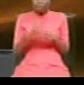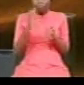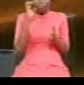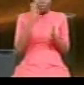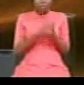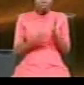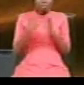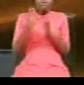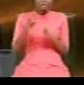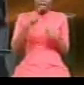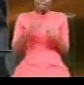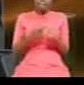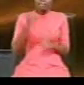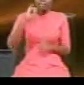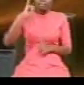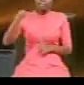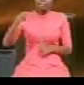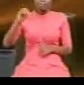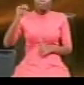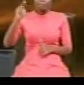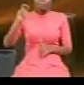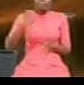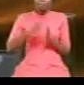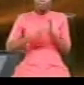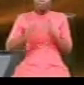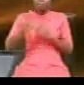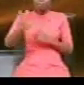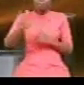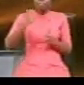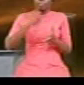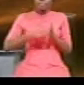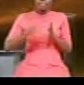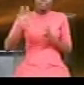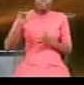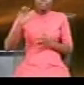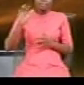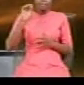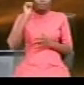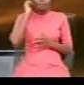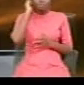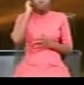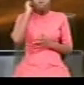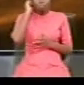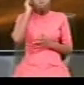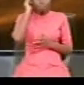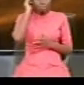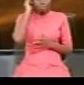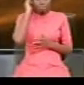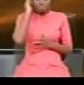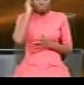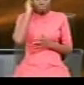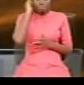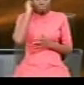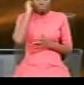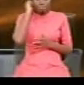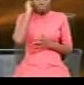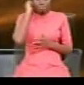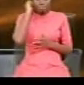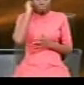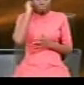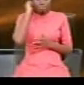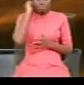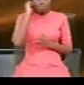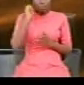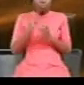3, 1 John chapter 3, verse 15. 1 John chapter 3, in verse